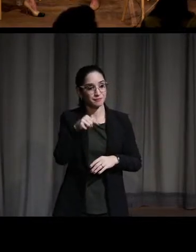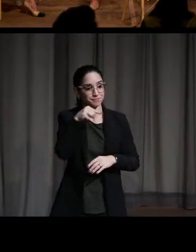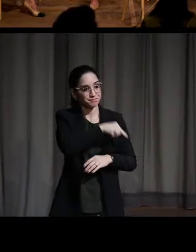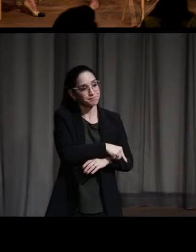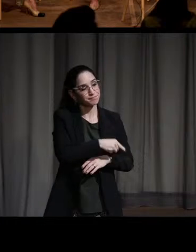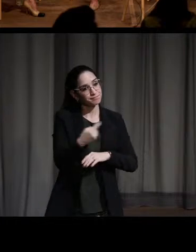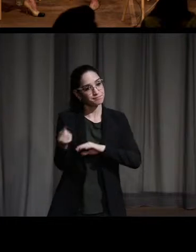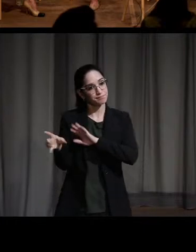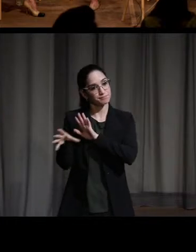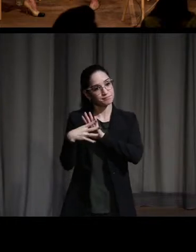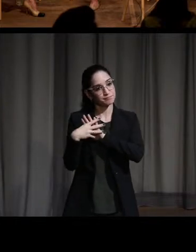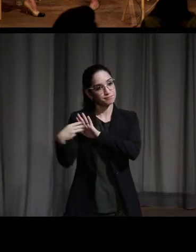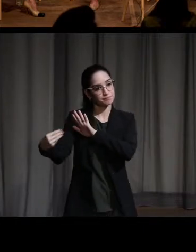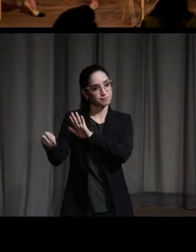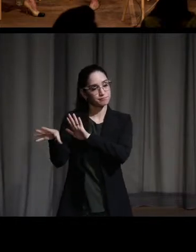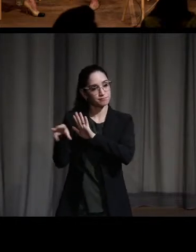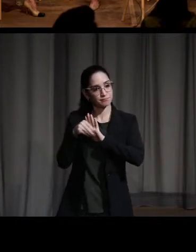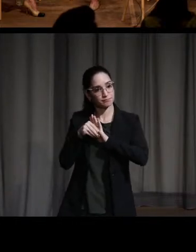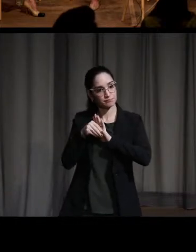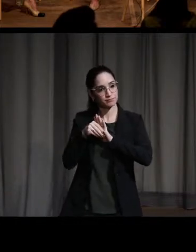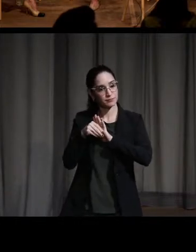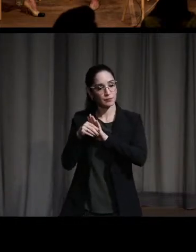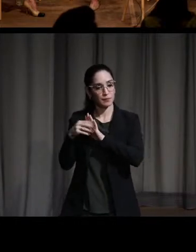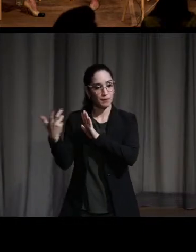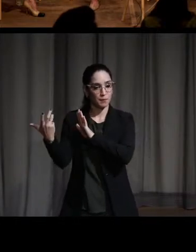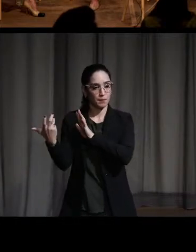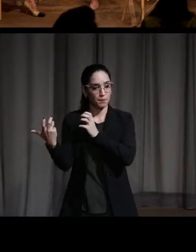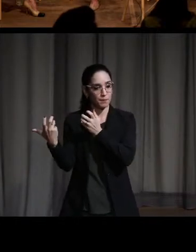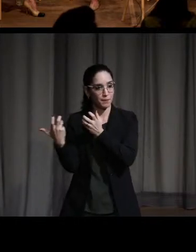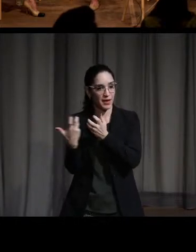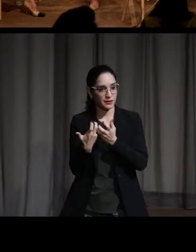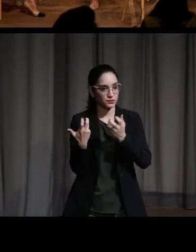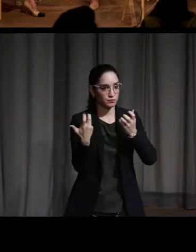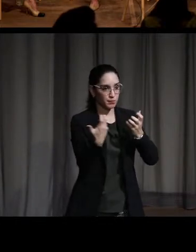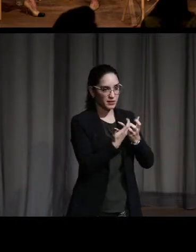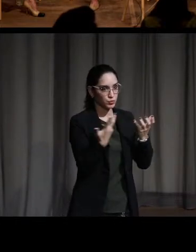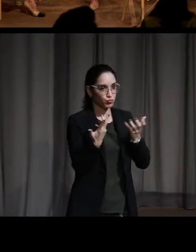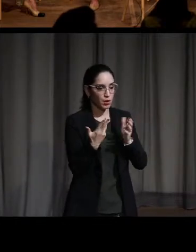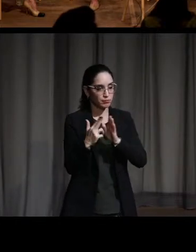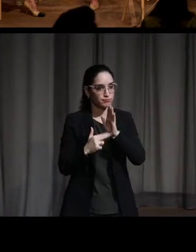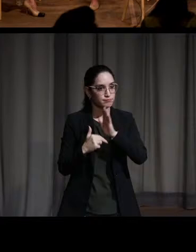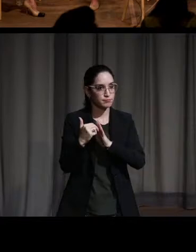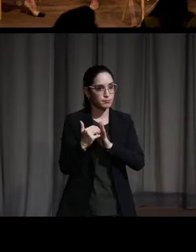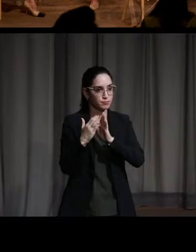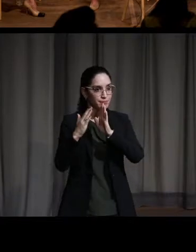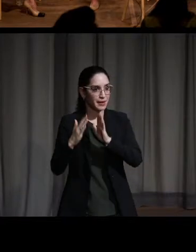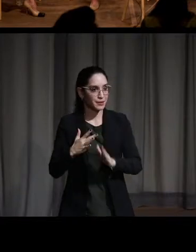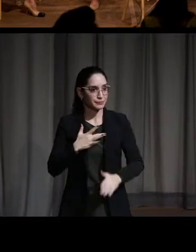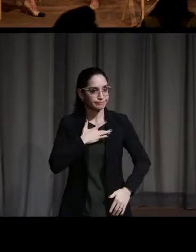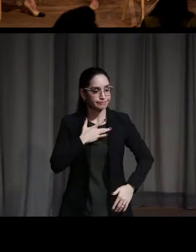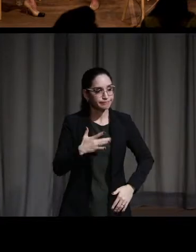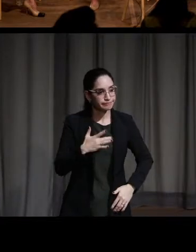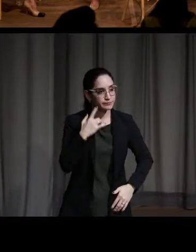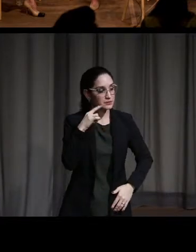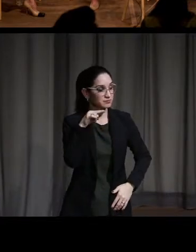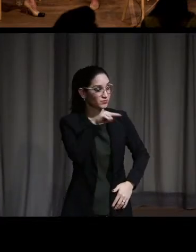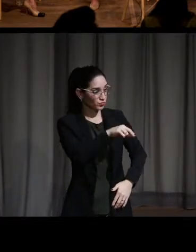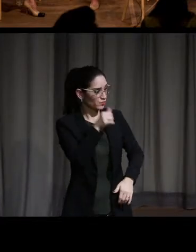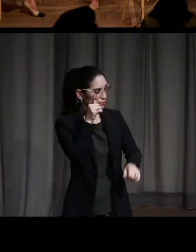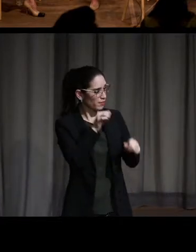as far as the thematic thread that runs through that we sort of began this discussion with,